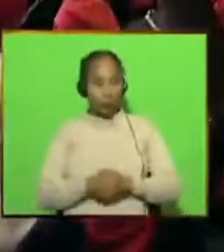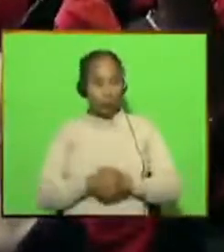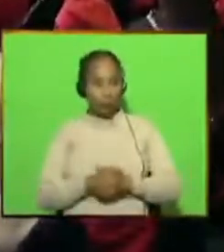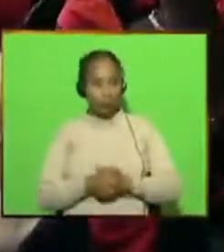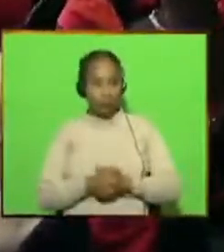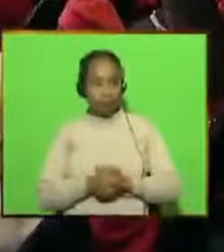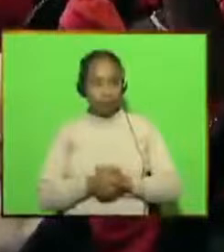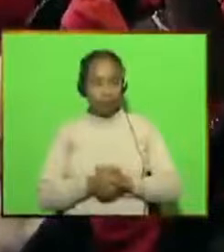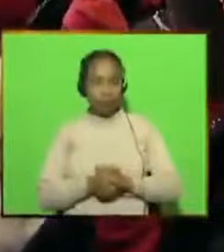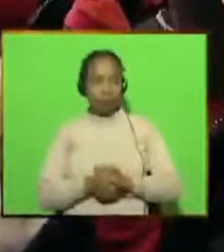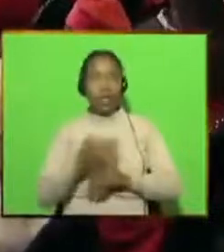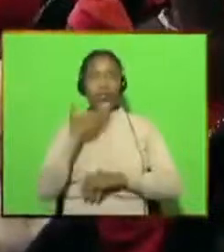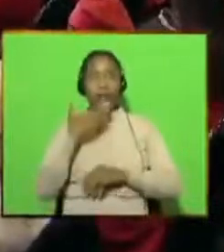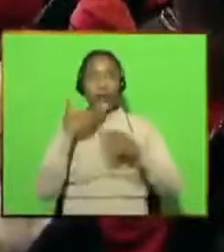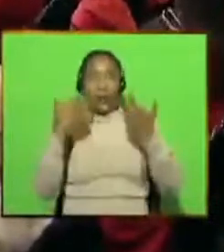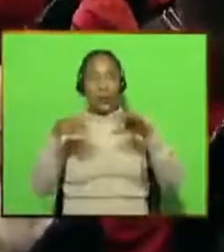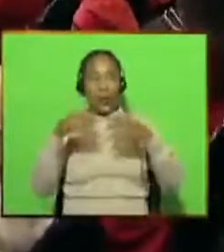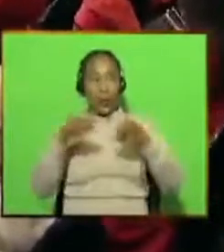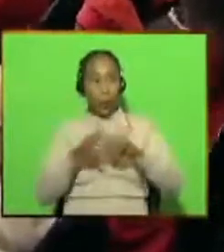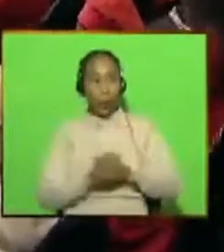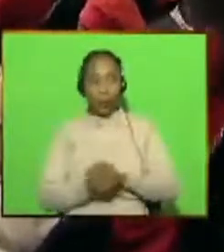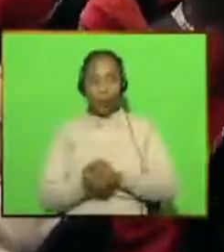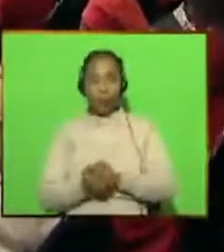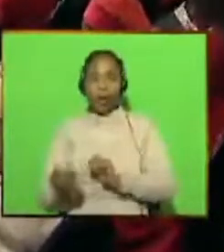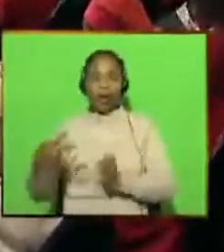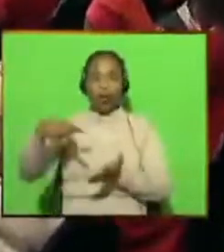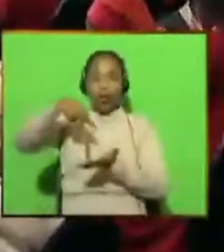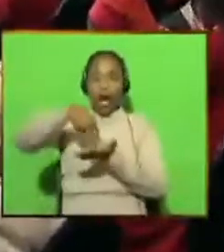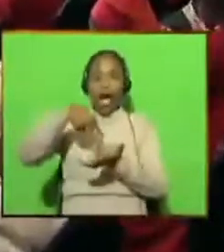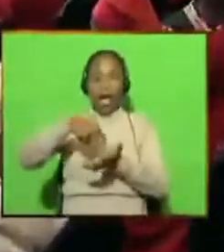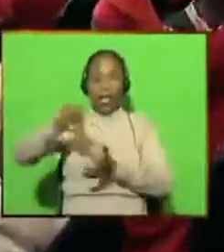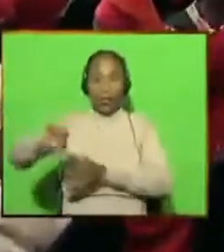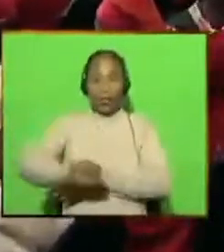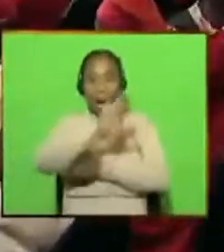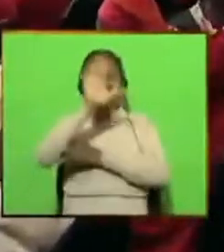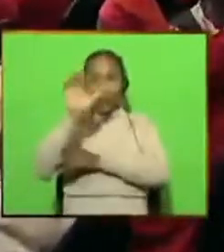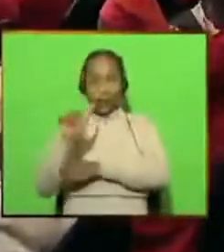Thank you very much. Rise Mzansi.